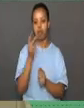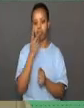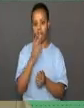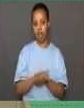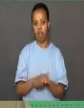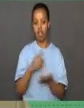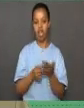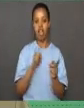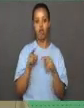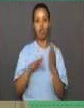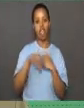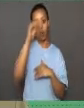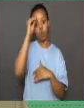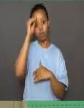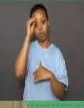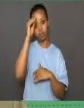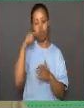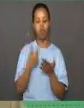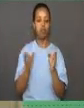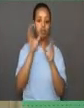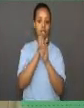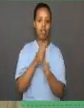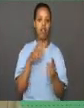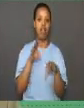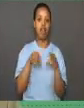brings us to the end of our lesson for today.